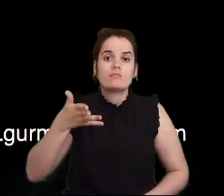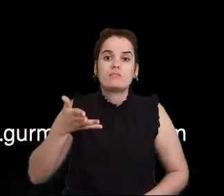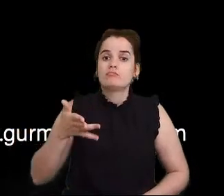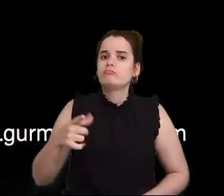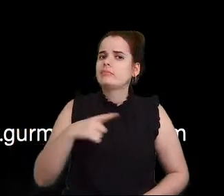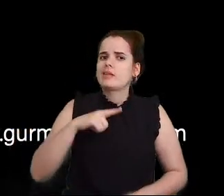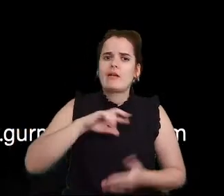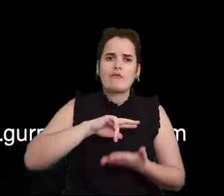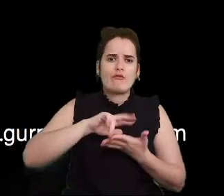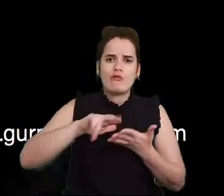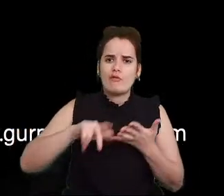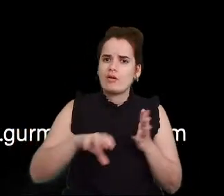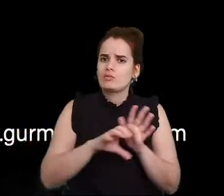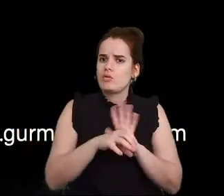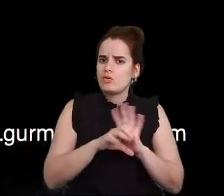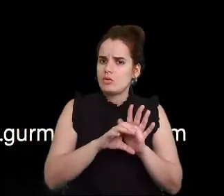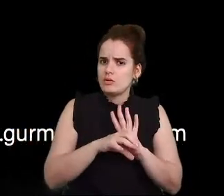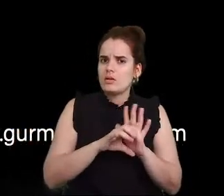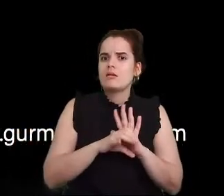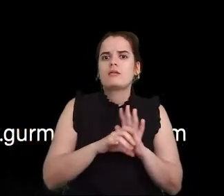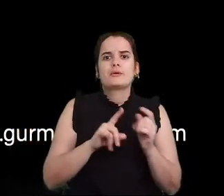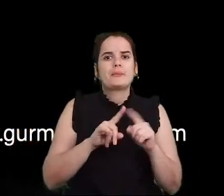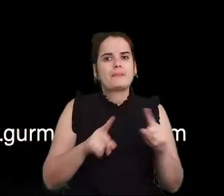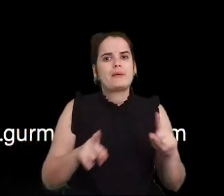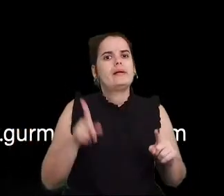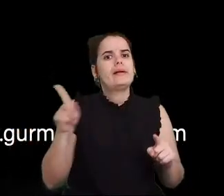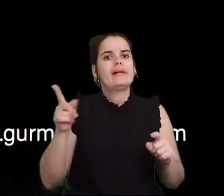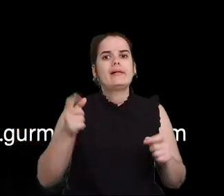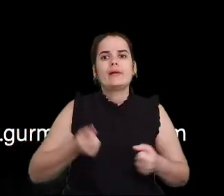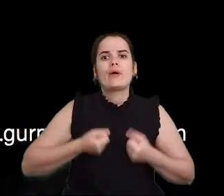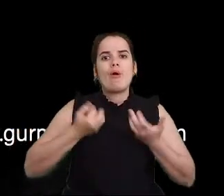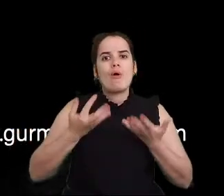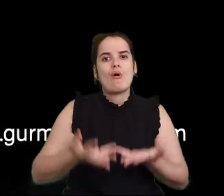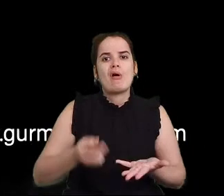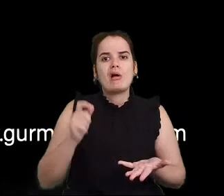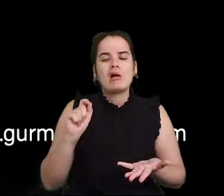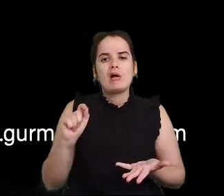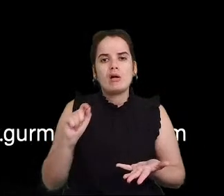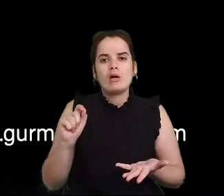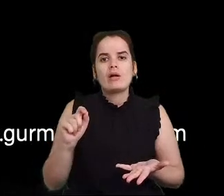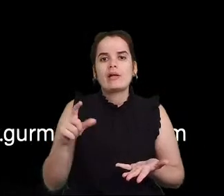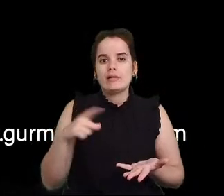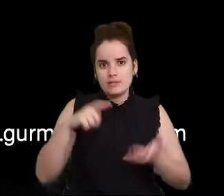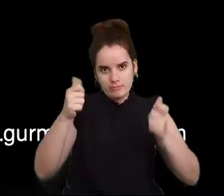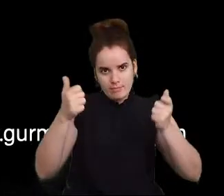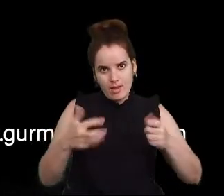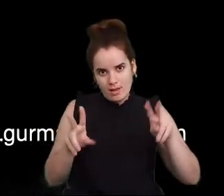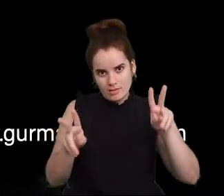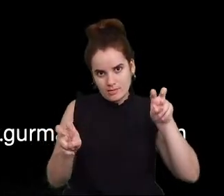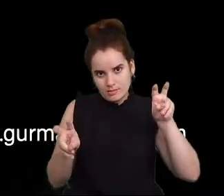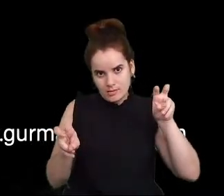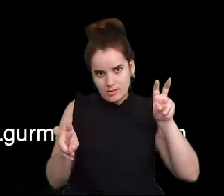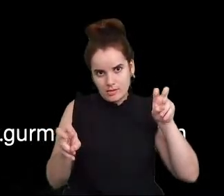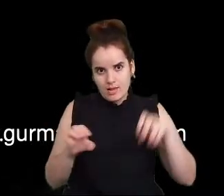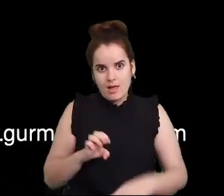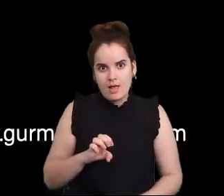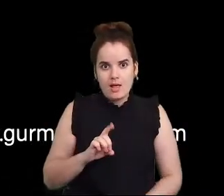this bit from Edward Tufte, who is also an information designer and expert,